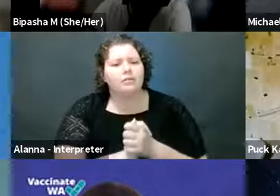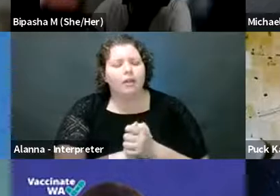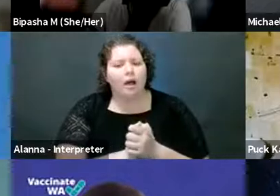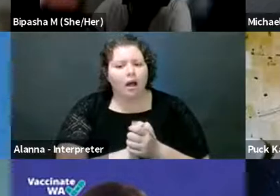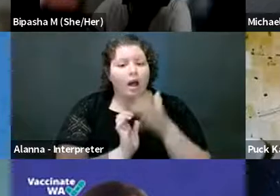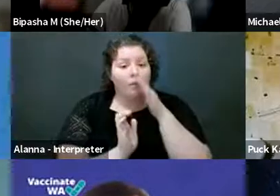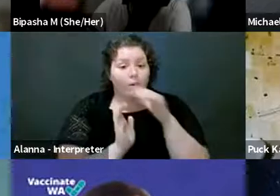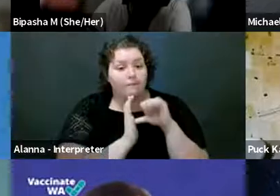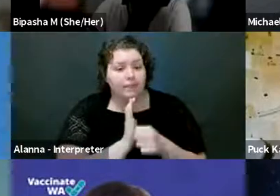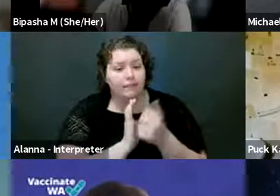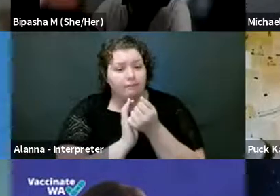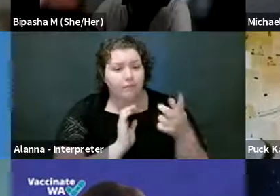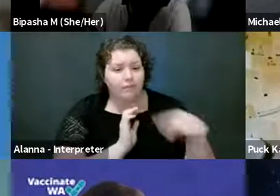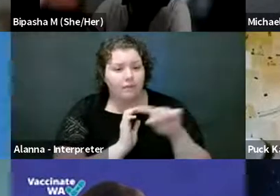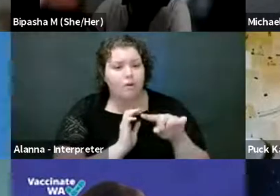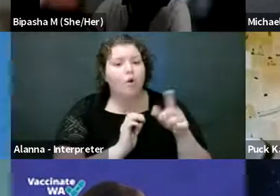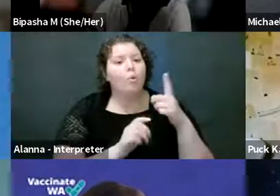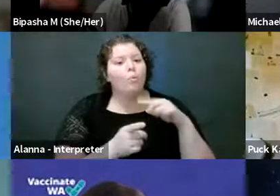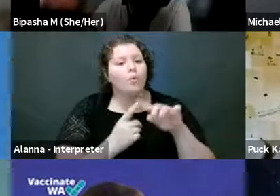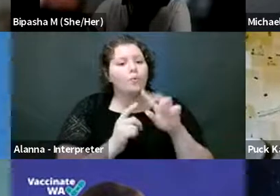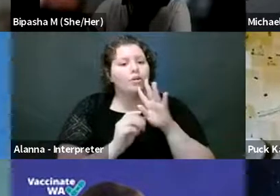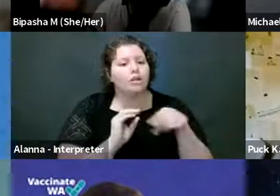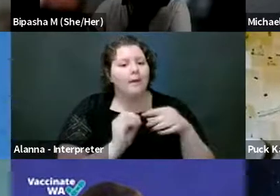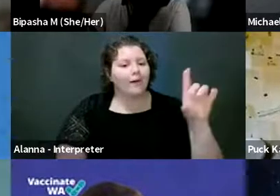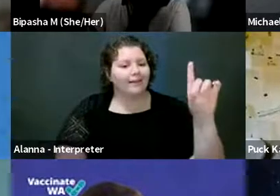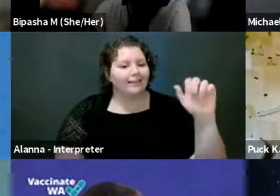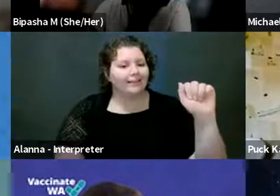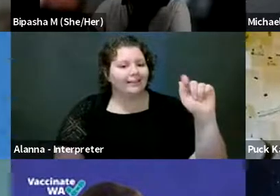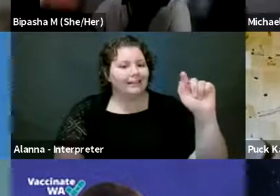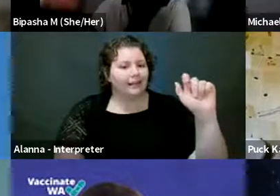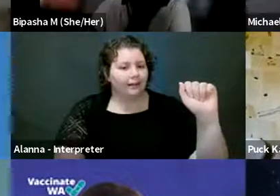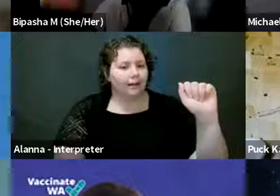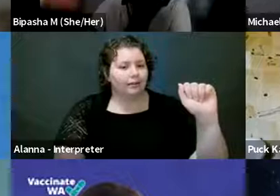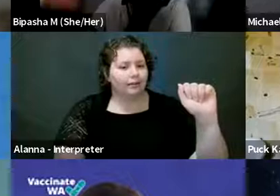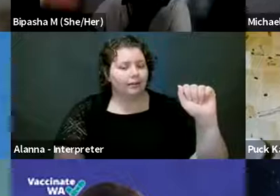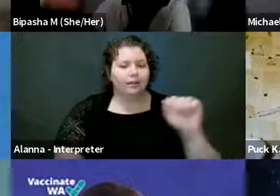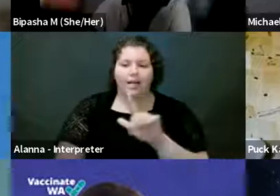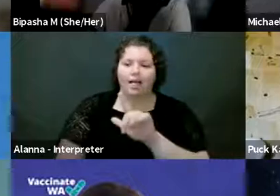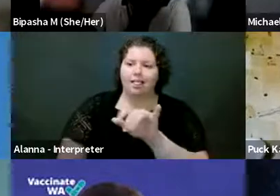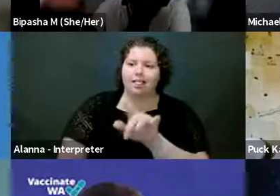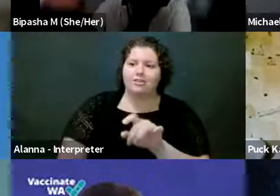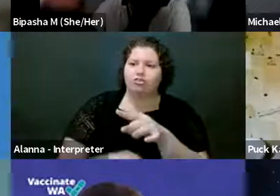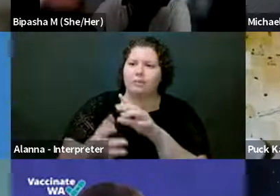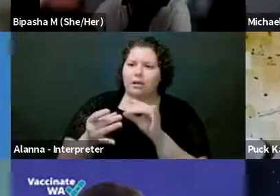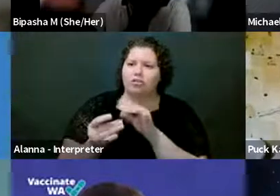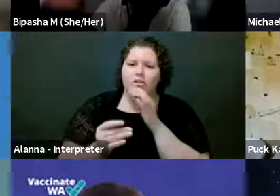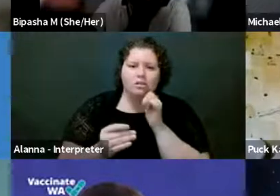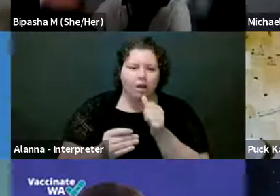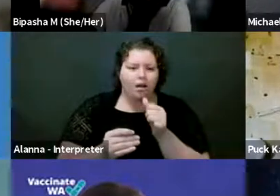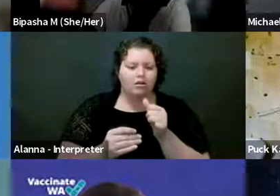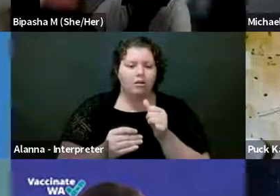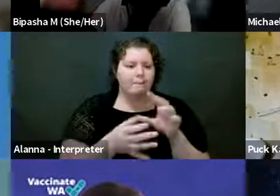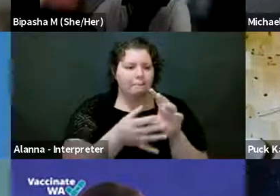some of when you talked about data. There was a conversation that, and Liz talked about not mentioning the whole continuum, but a need